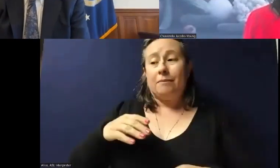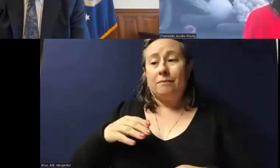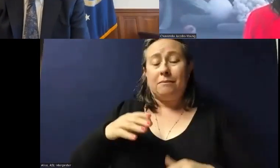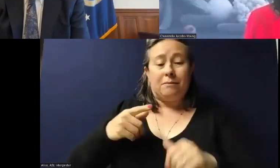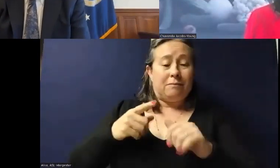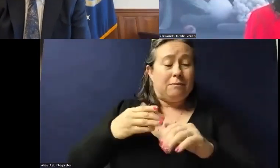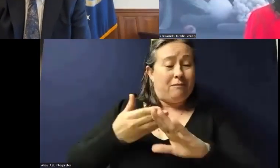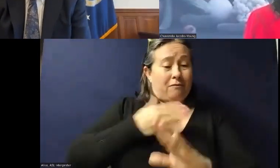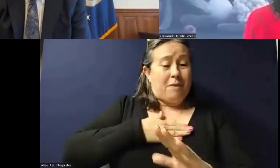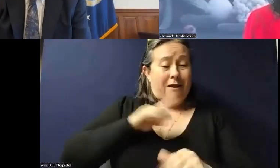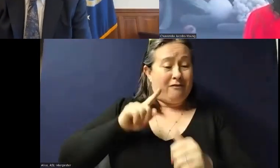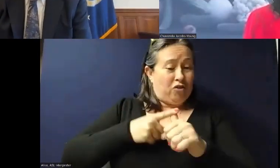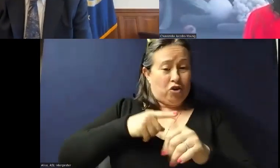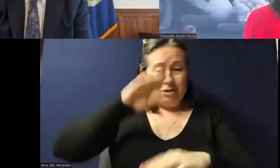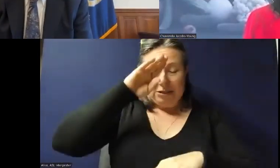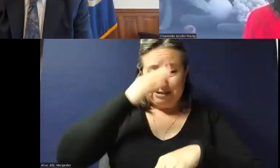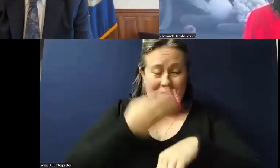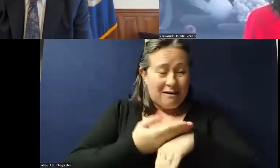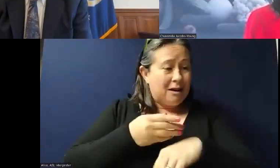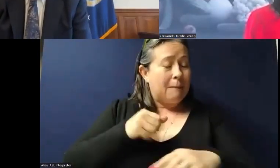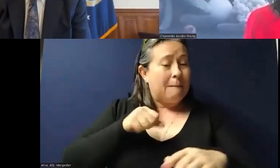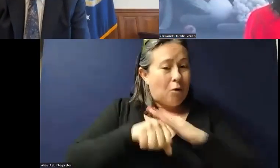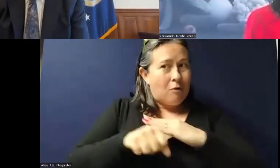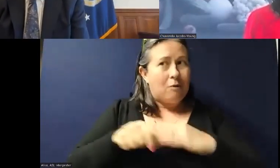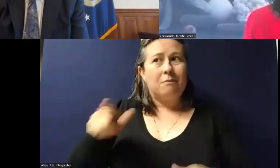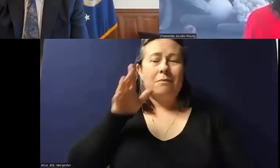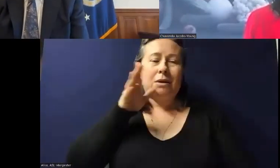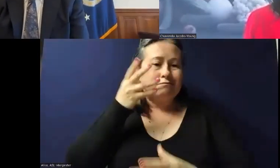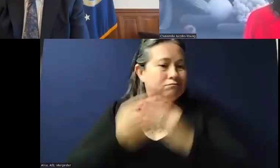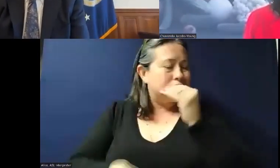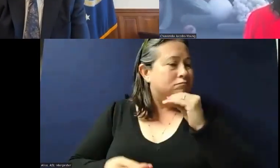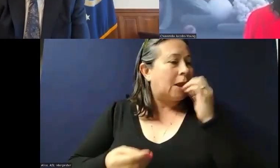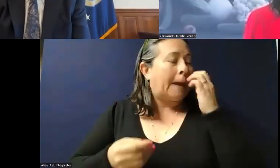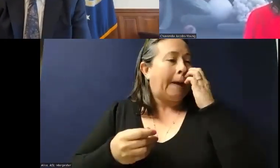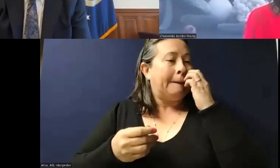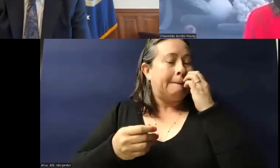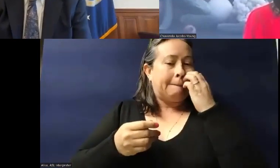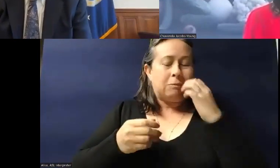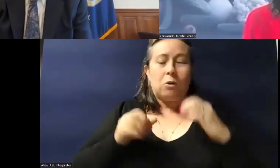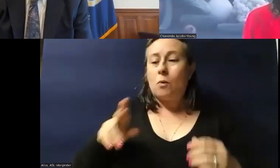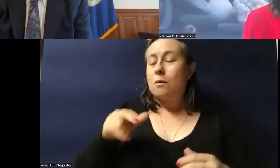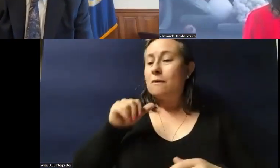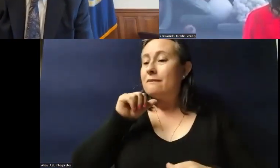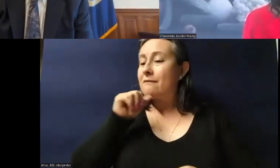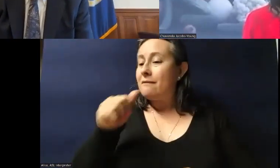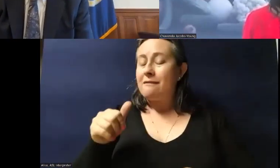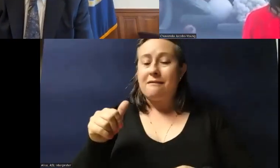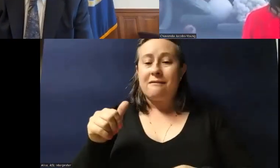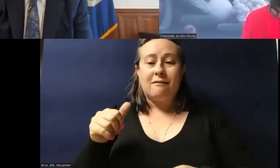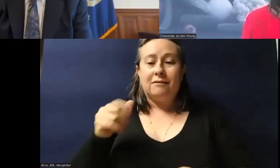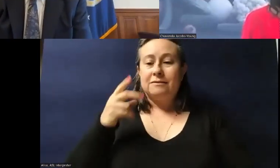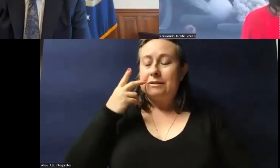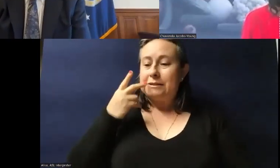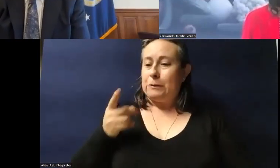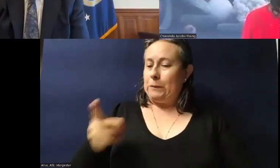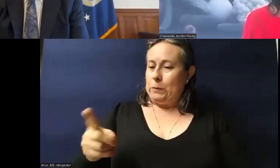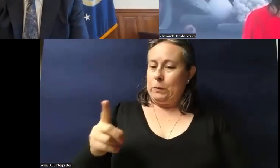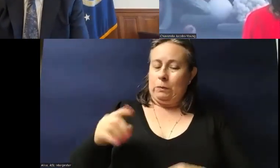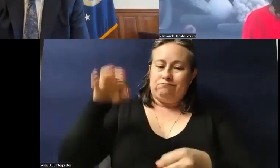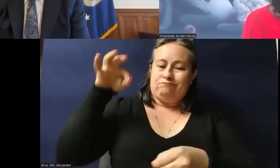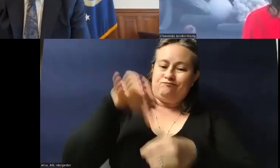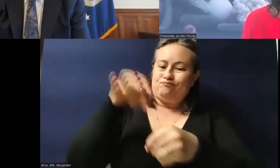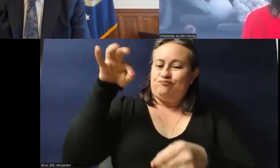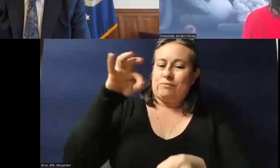was born, or your sister doesn't have an opportunity to see you become elected a governor of a state, which